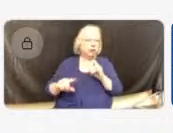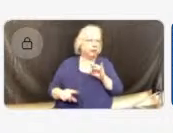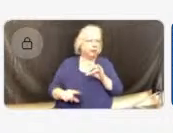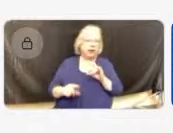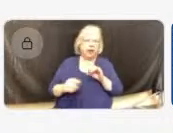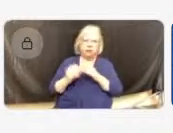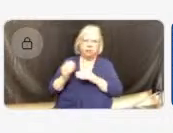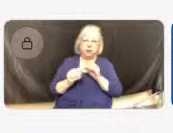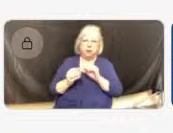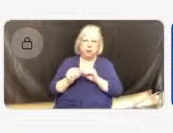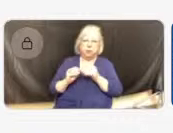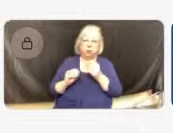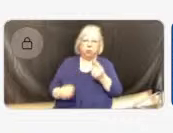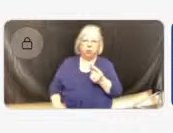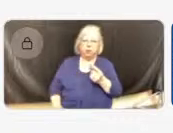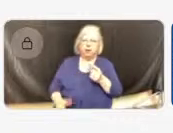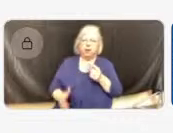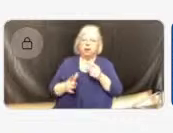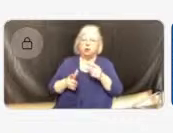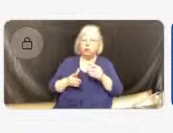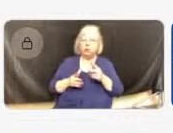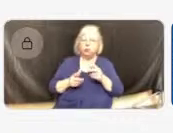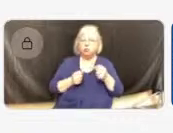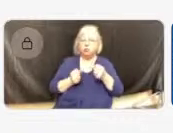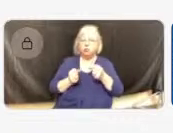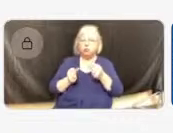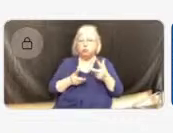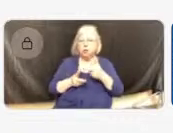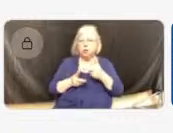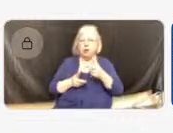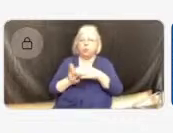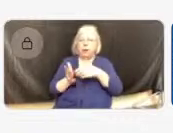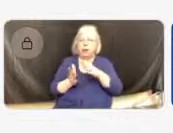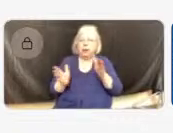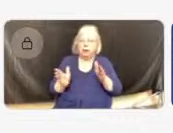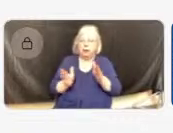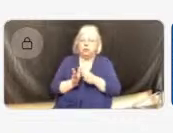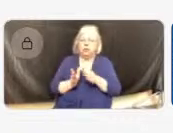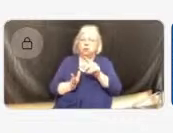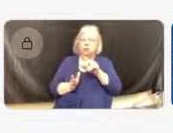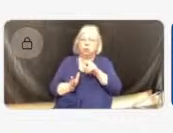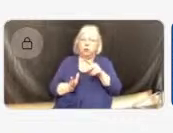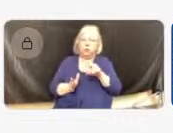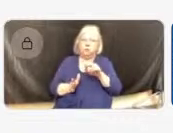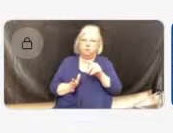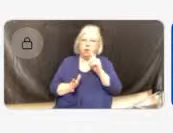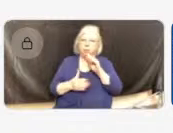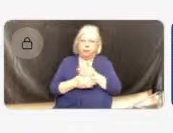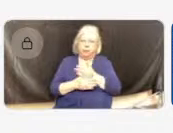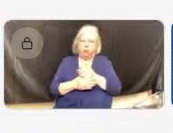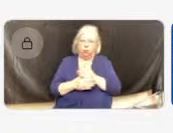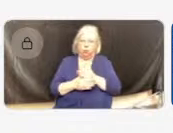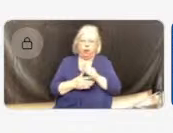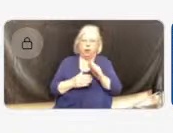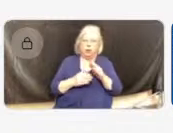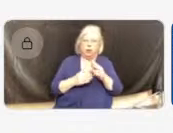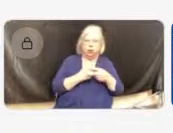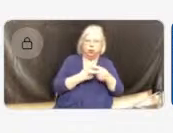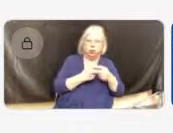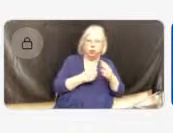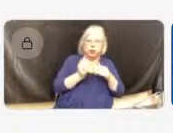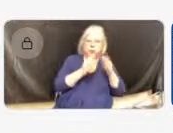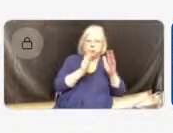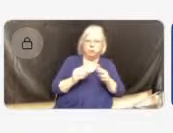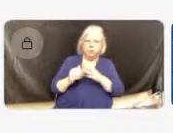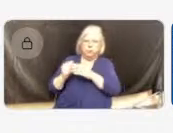1. Paved driveways with widths of 22 feet will be located between the storage buildings.